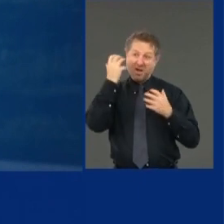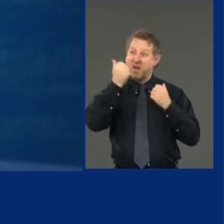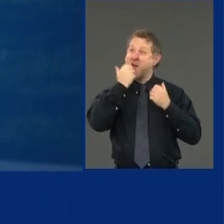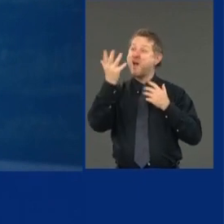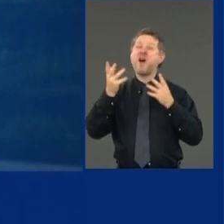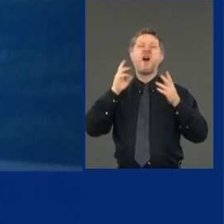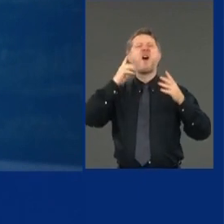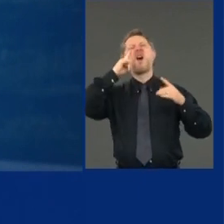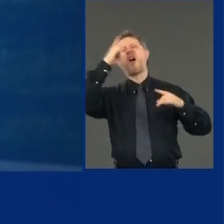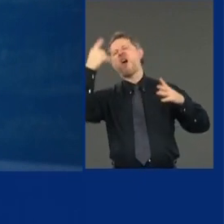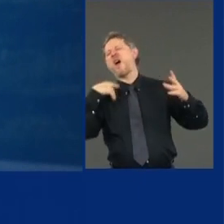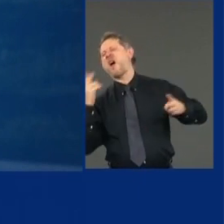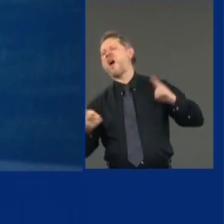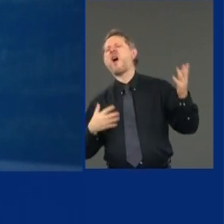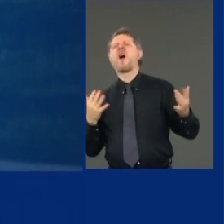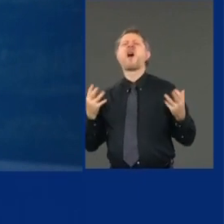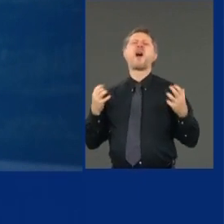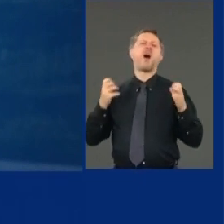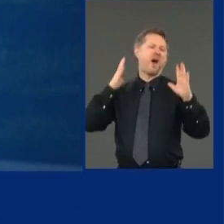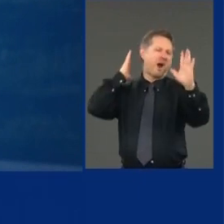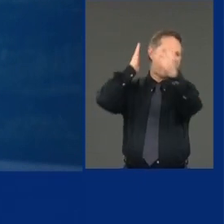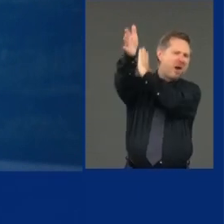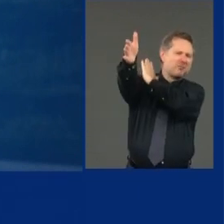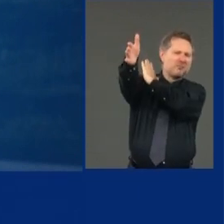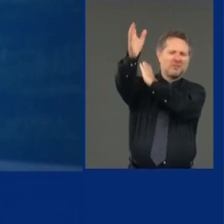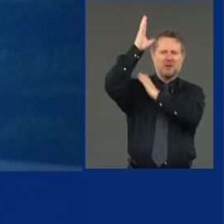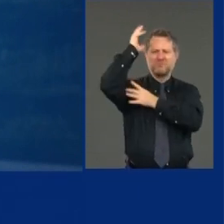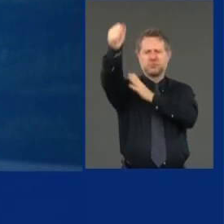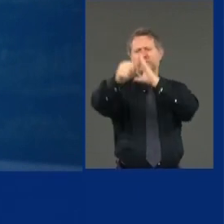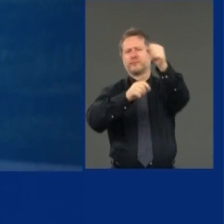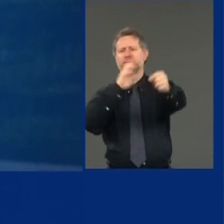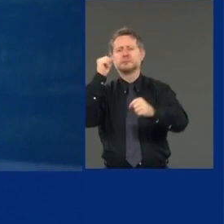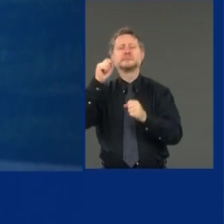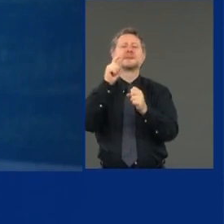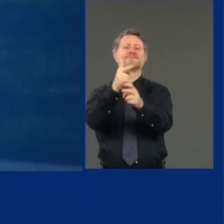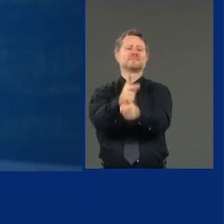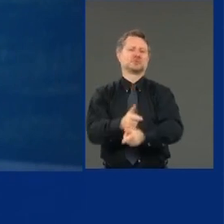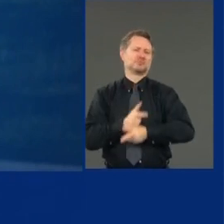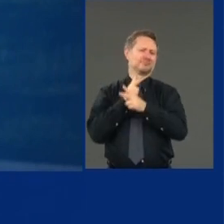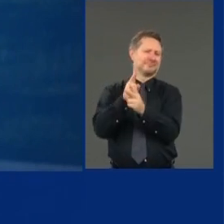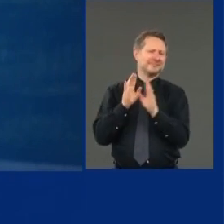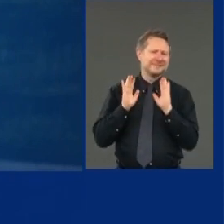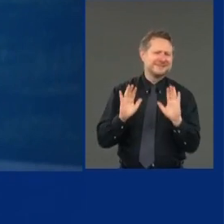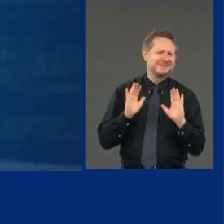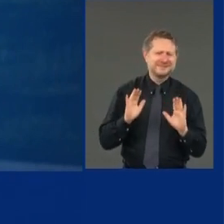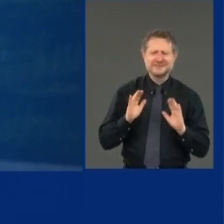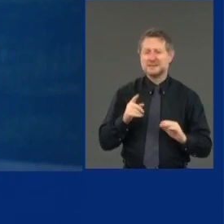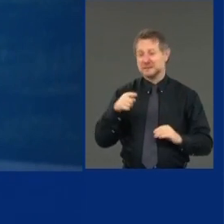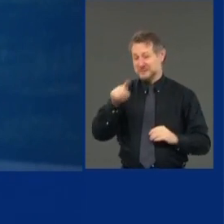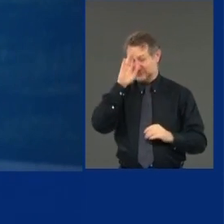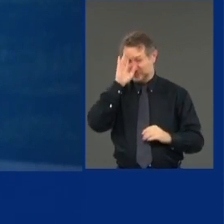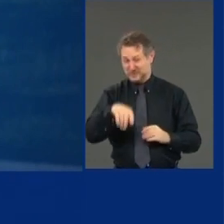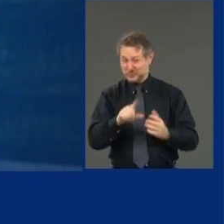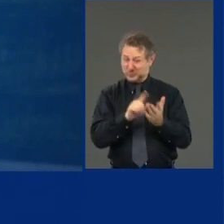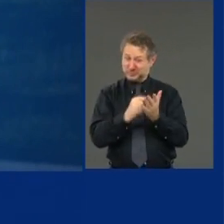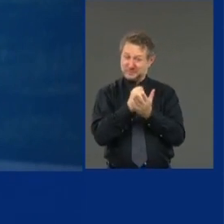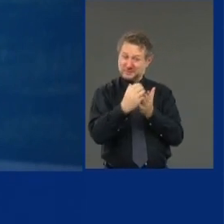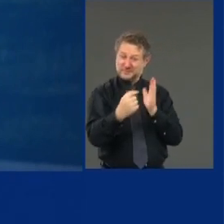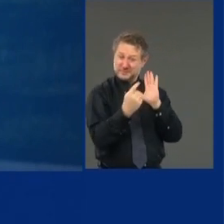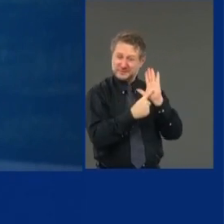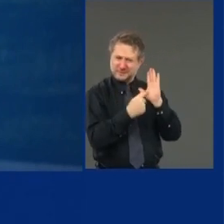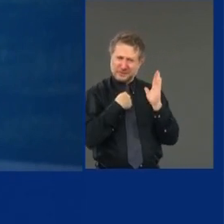tremendous energy to get out. You have to remain vigilant. You read in the papers that they're talking now